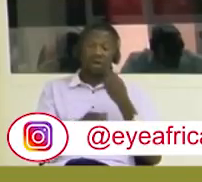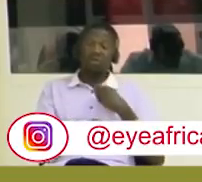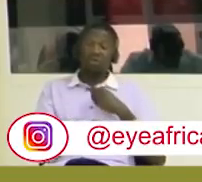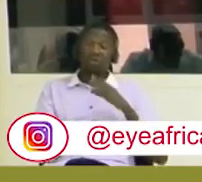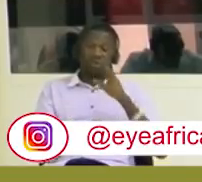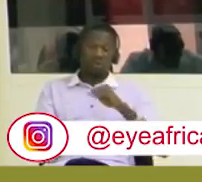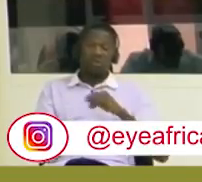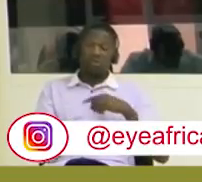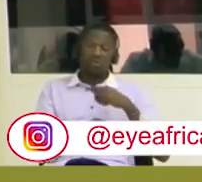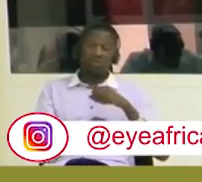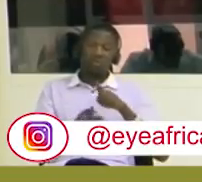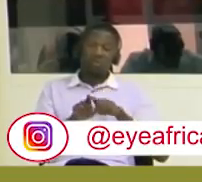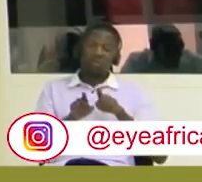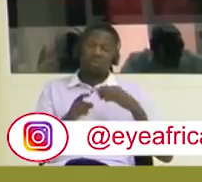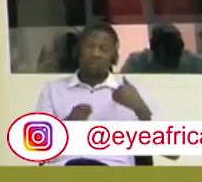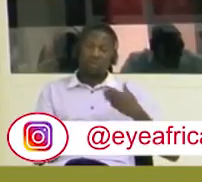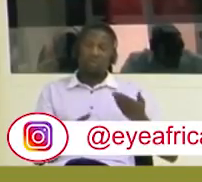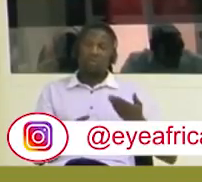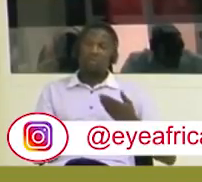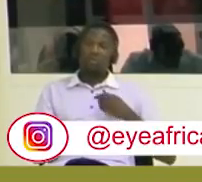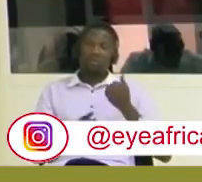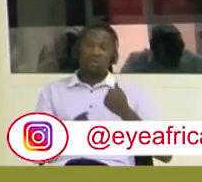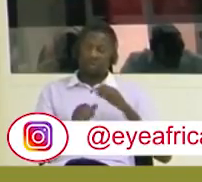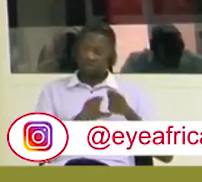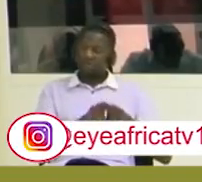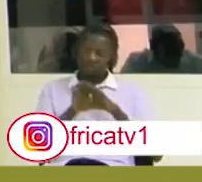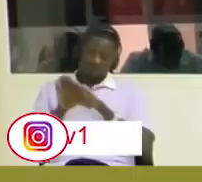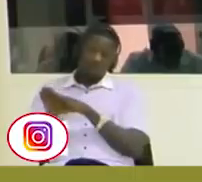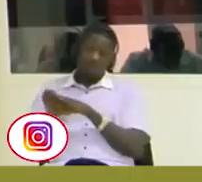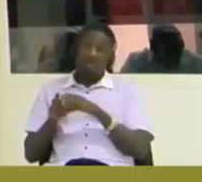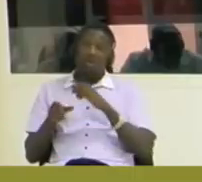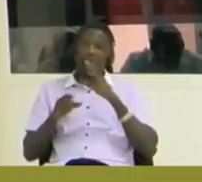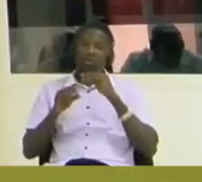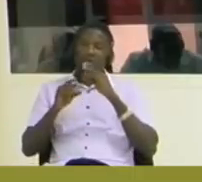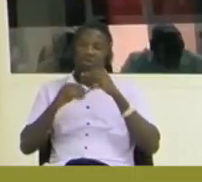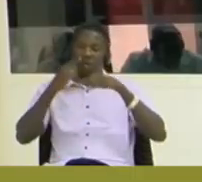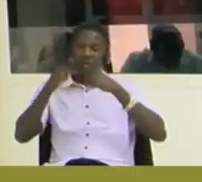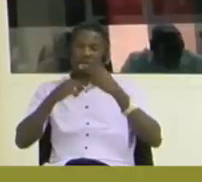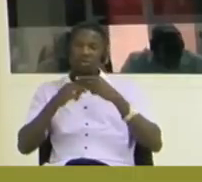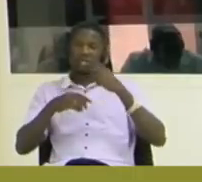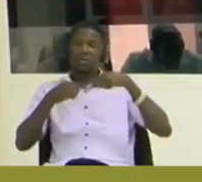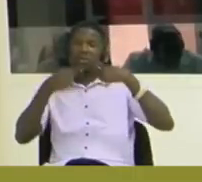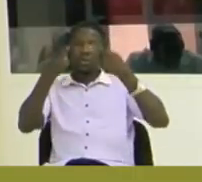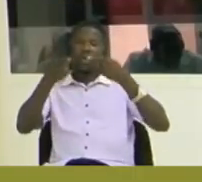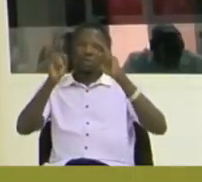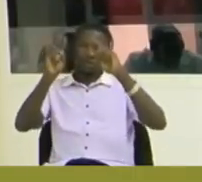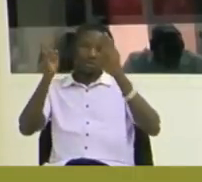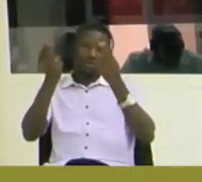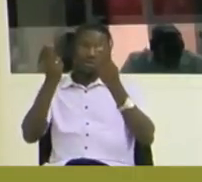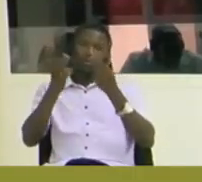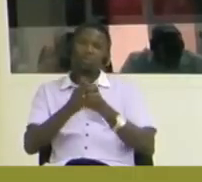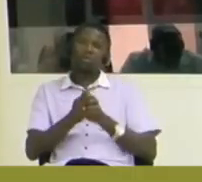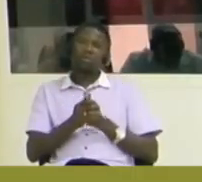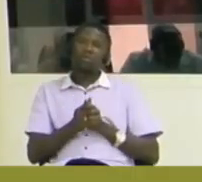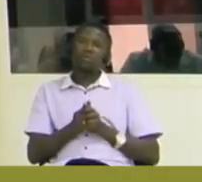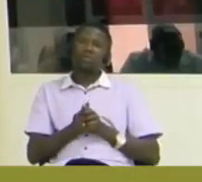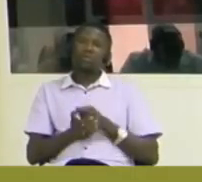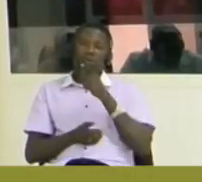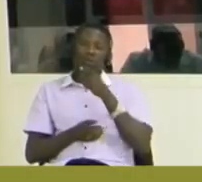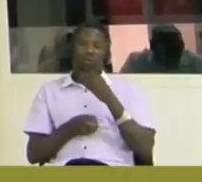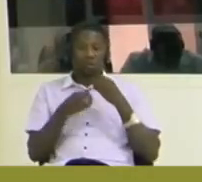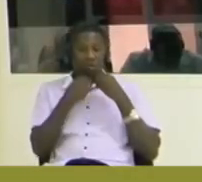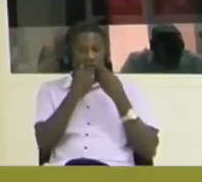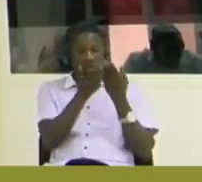would be the better test. But nonetheless, I will just move on and talk about the next subject. You told the